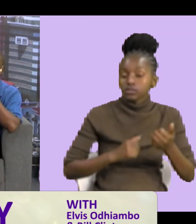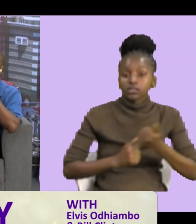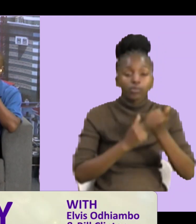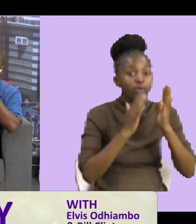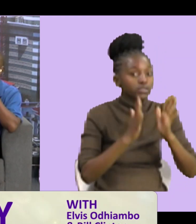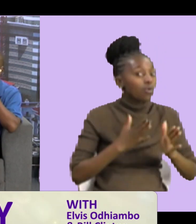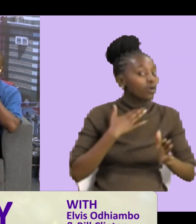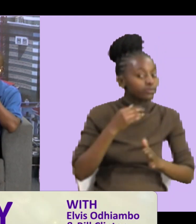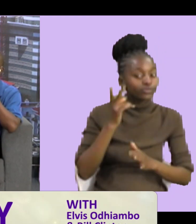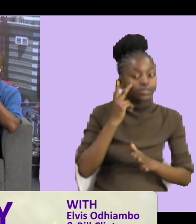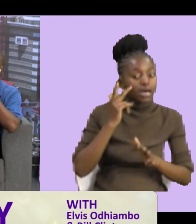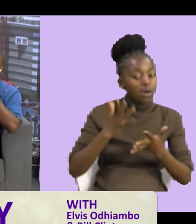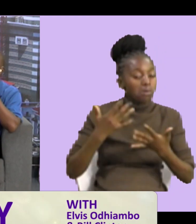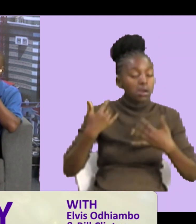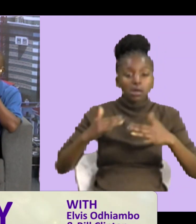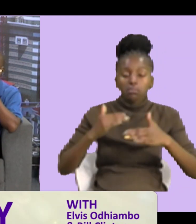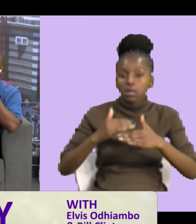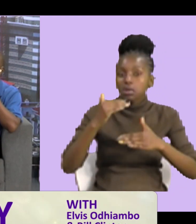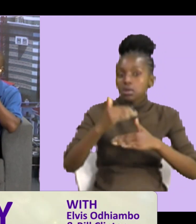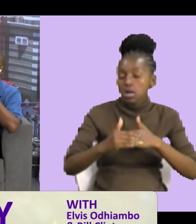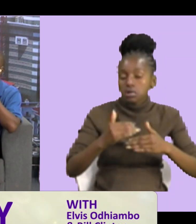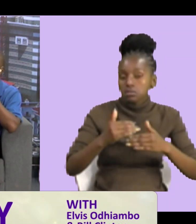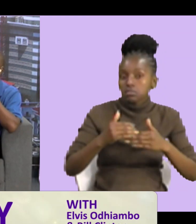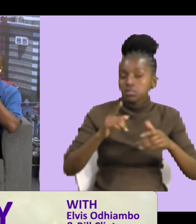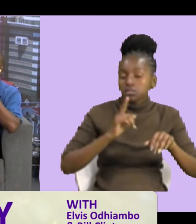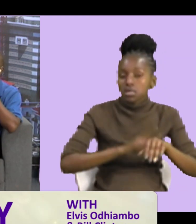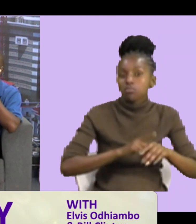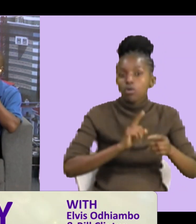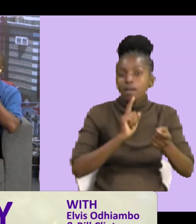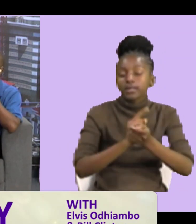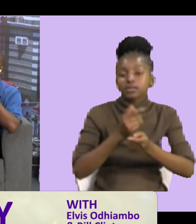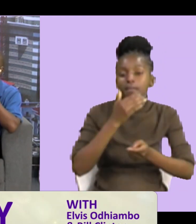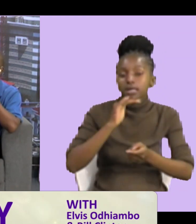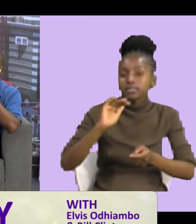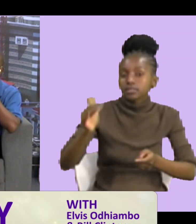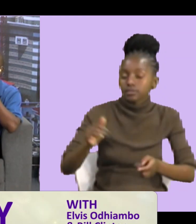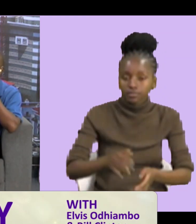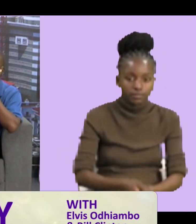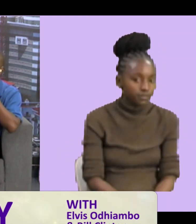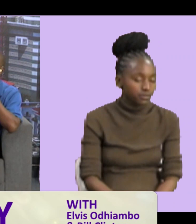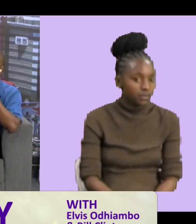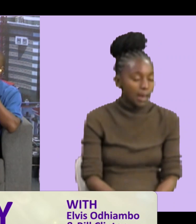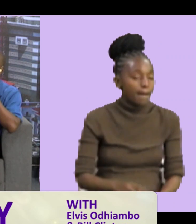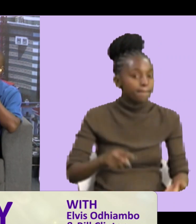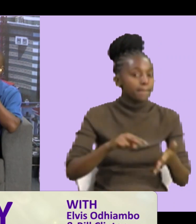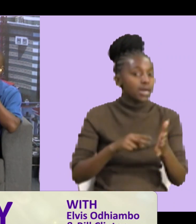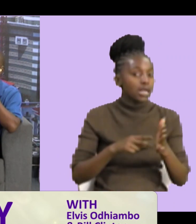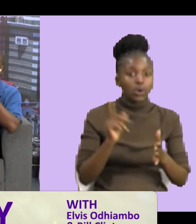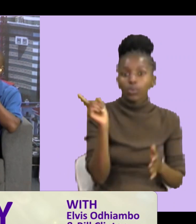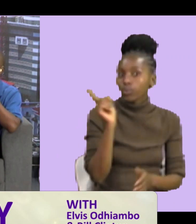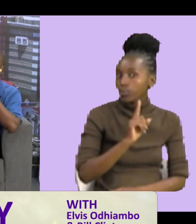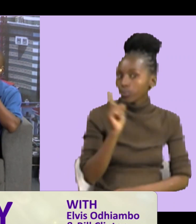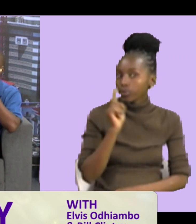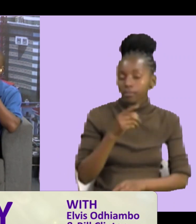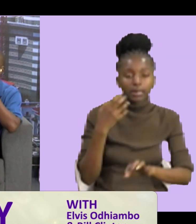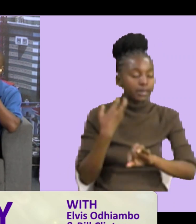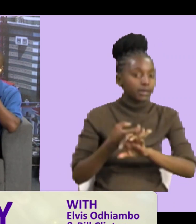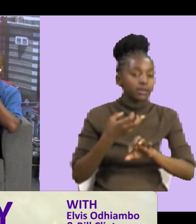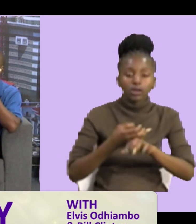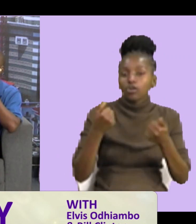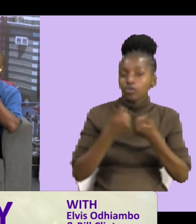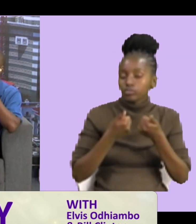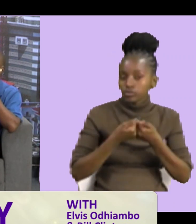they're going to perform next in their next action when they're playing against Manchester City. Now, that will be a tough test for Pep